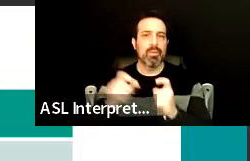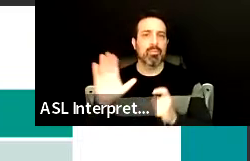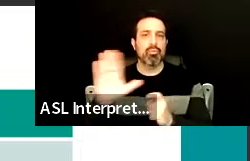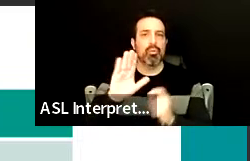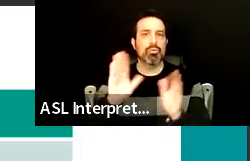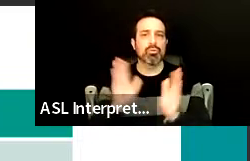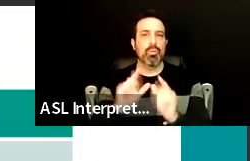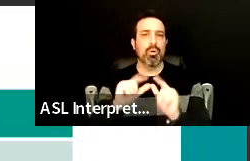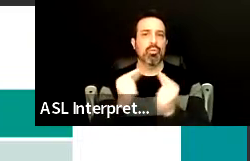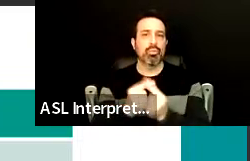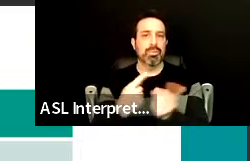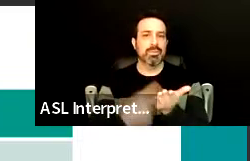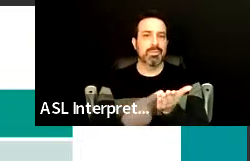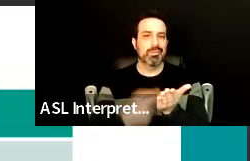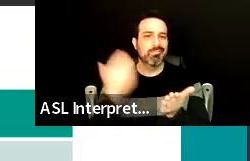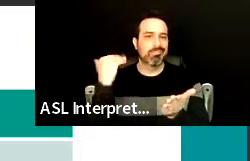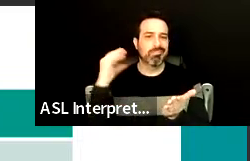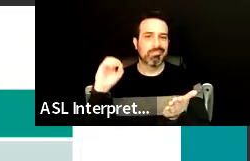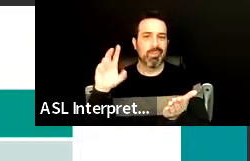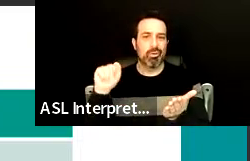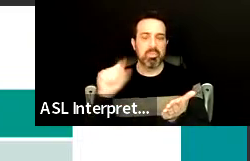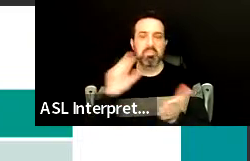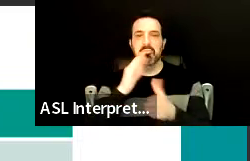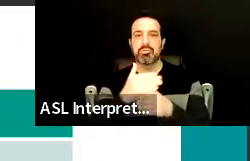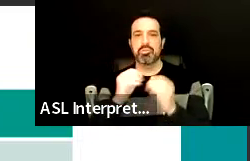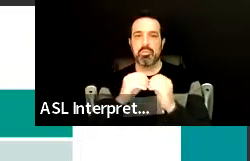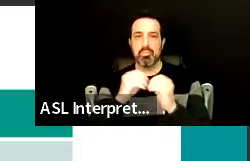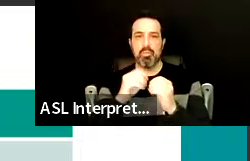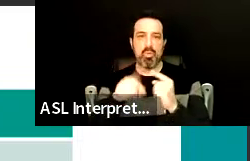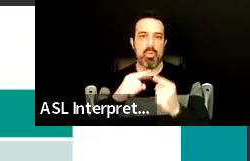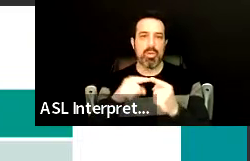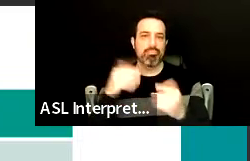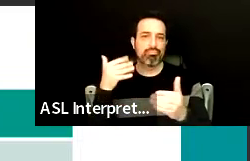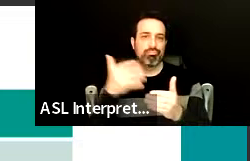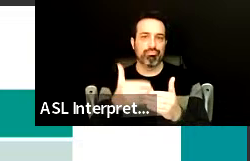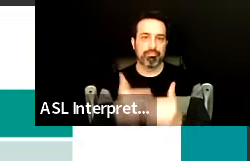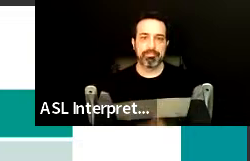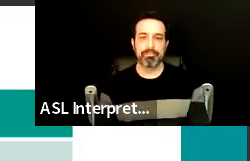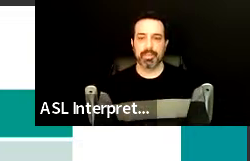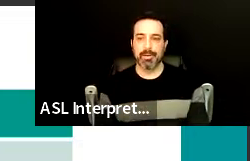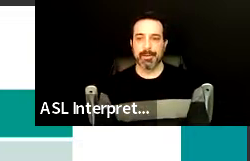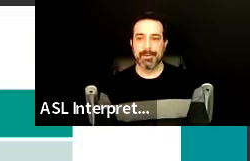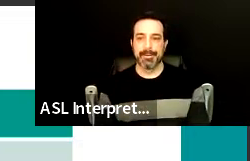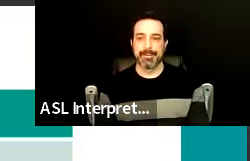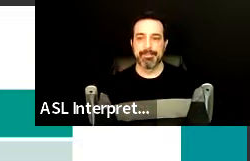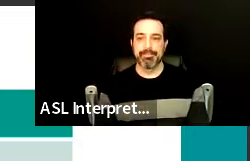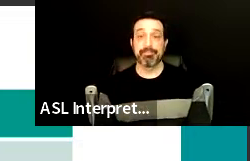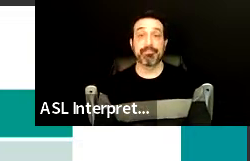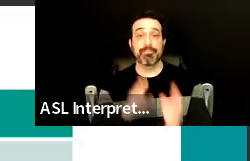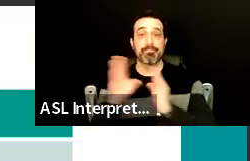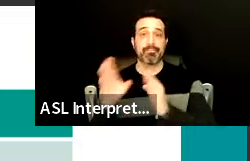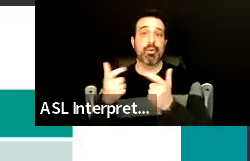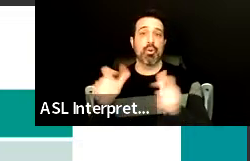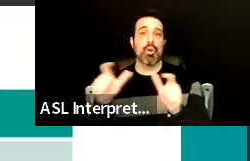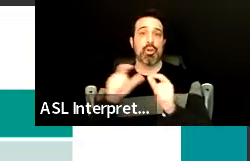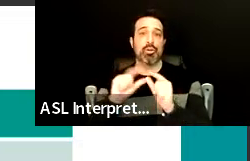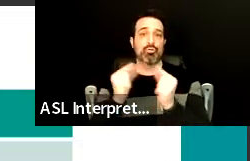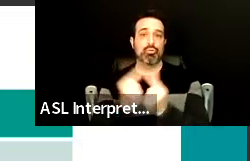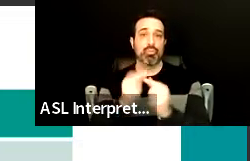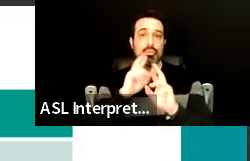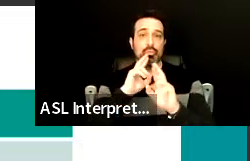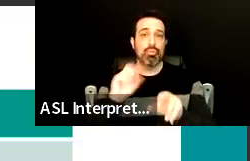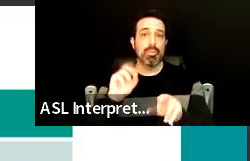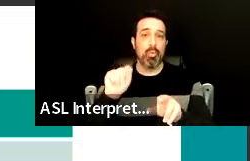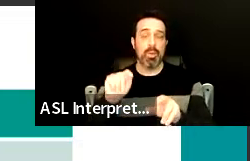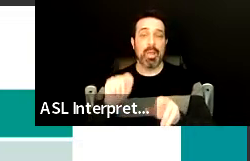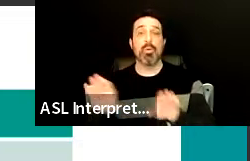small group discussions in October. And I'll share more about that when we get to that section. Then we'd have a large group report out, followed by